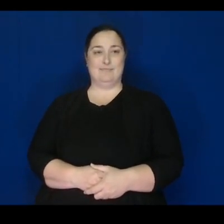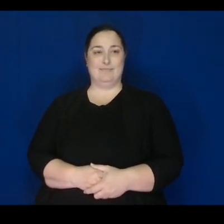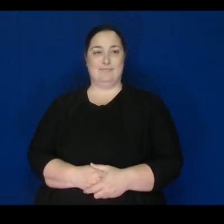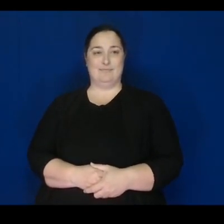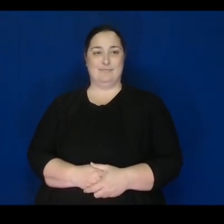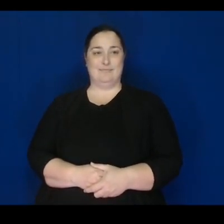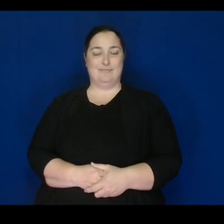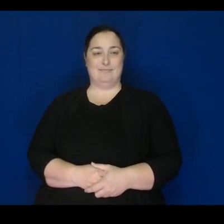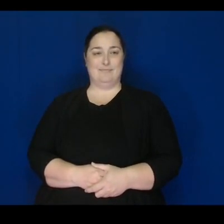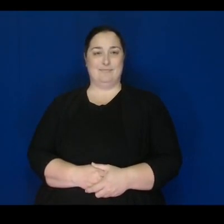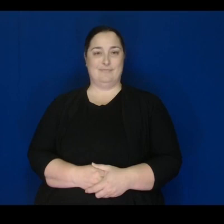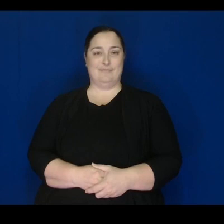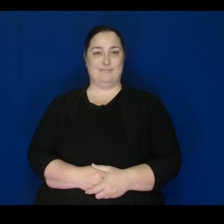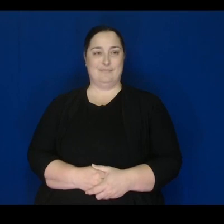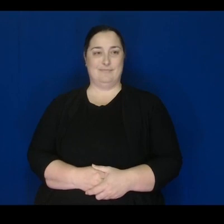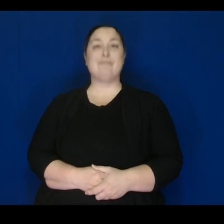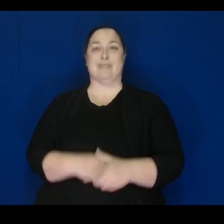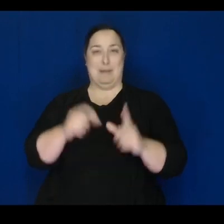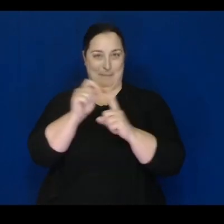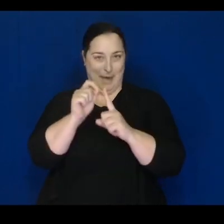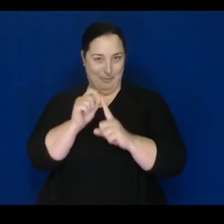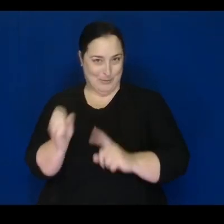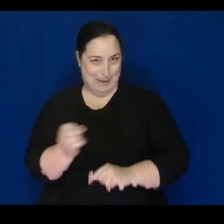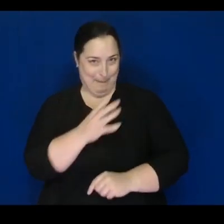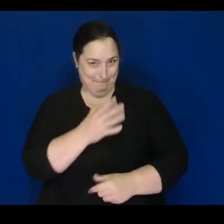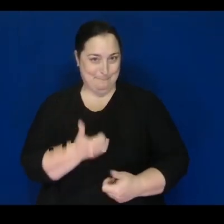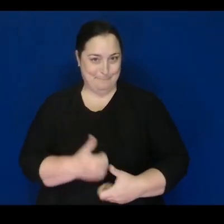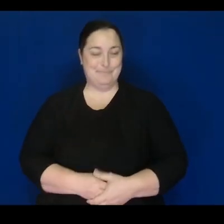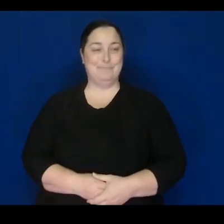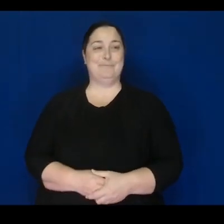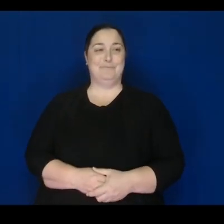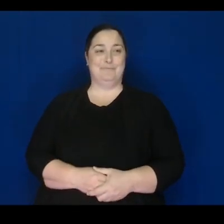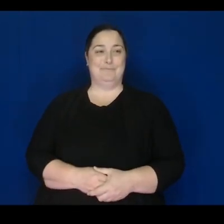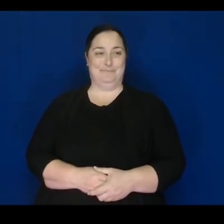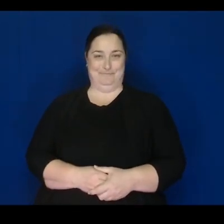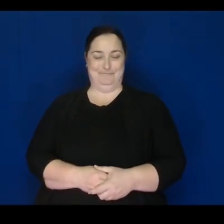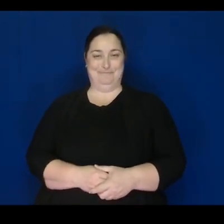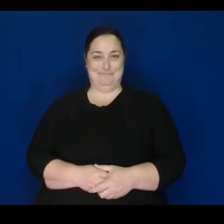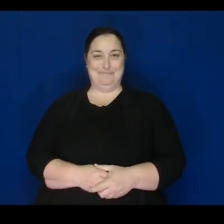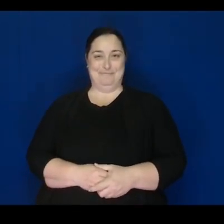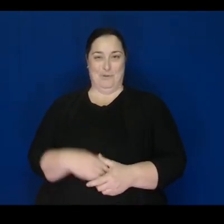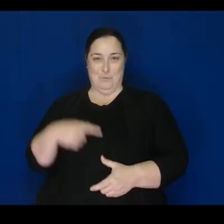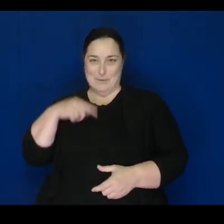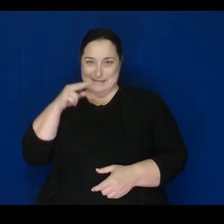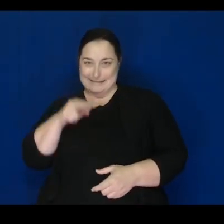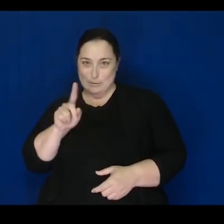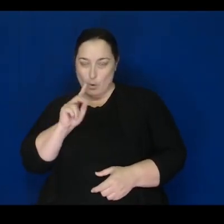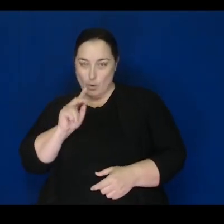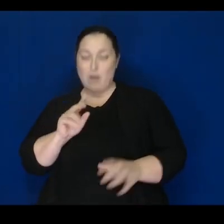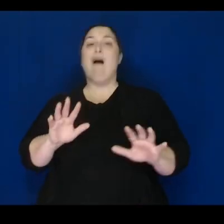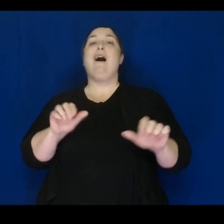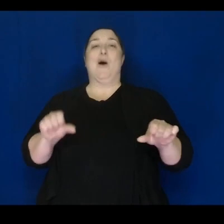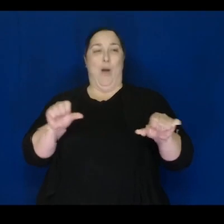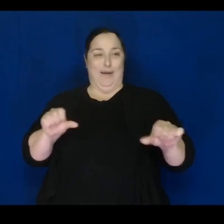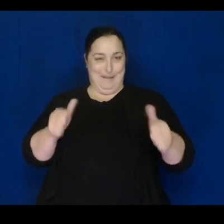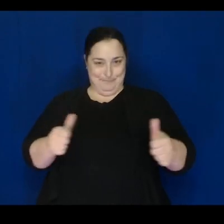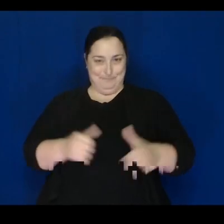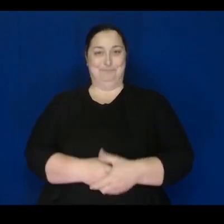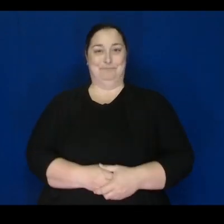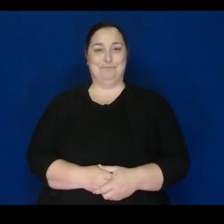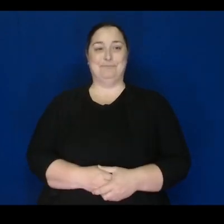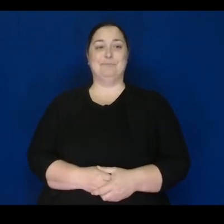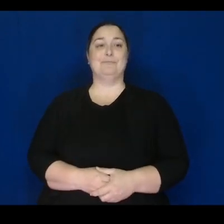can't see the PowerPoint. Can't see what I'm looking at. Oh, there we go. All right.